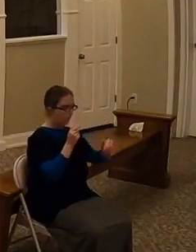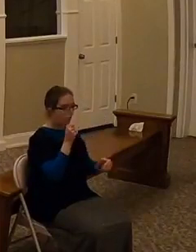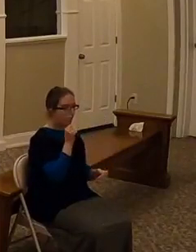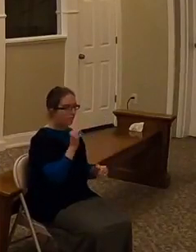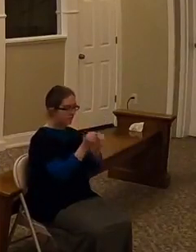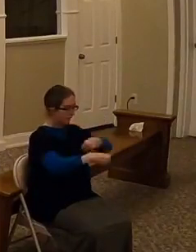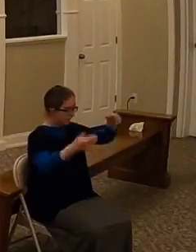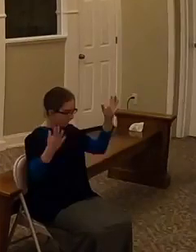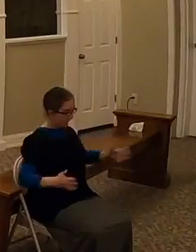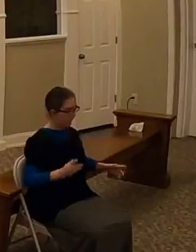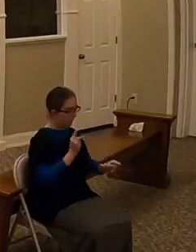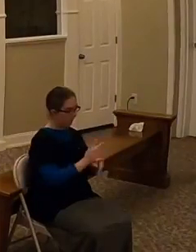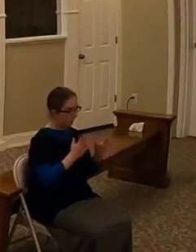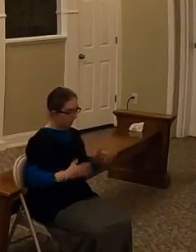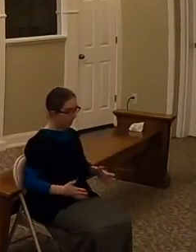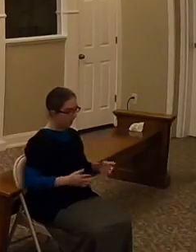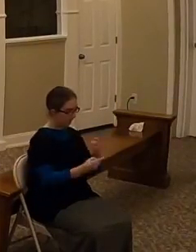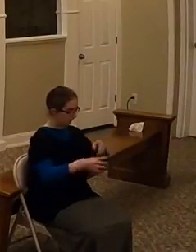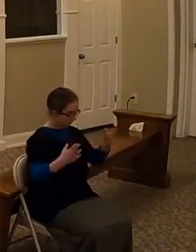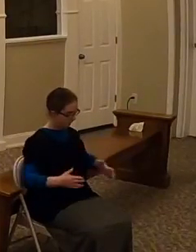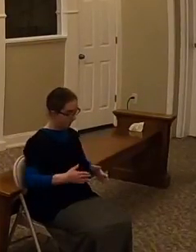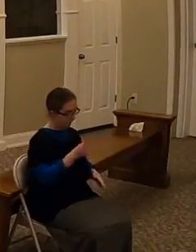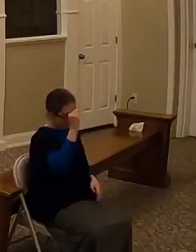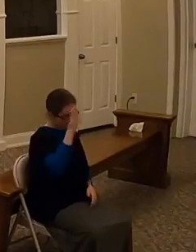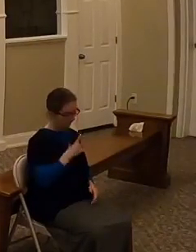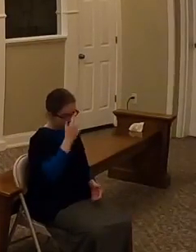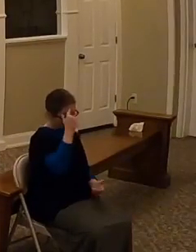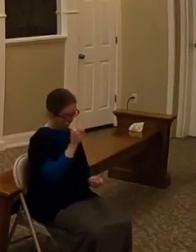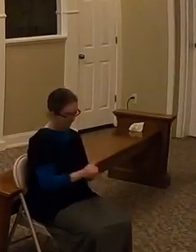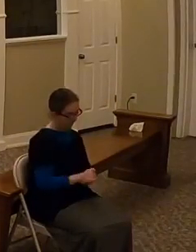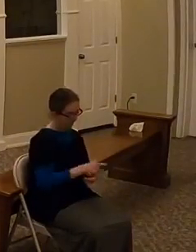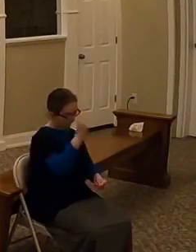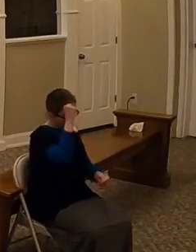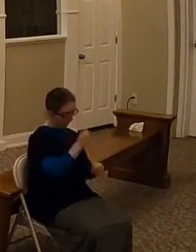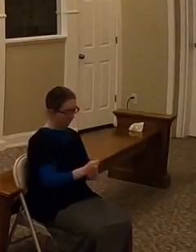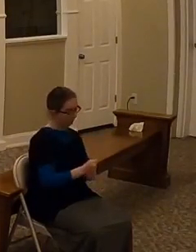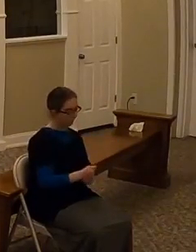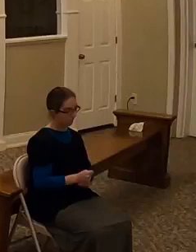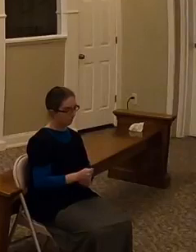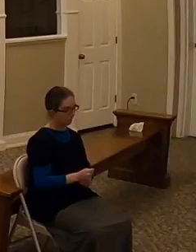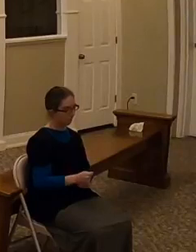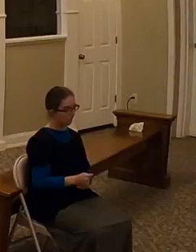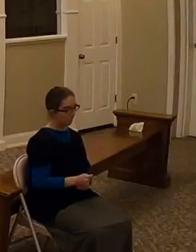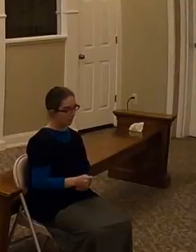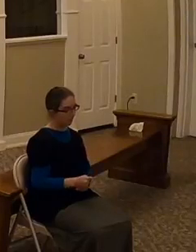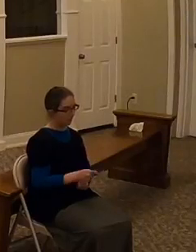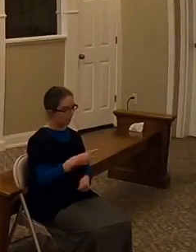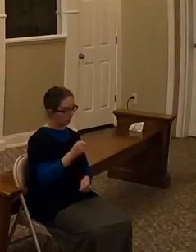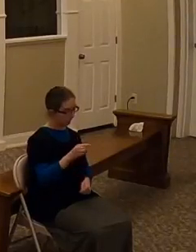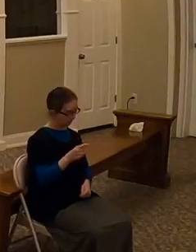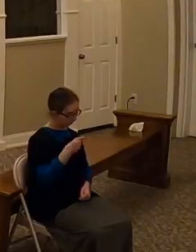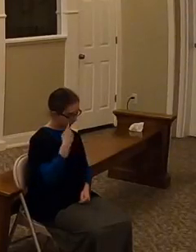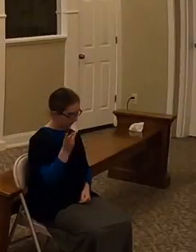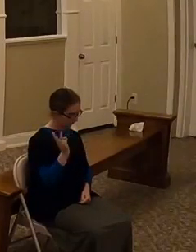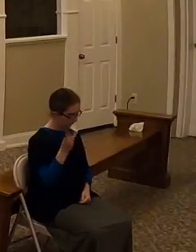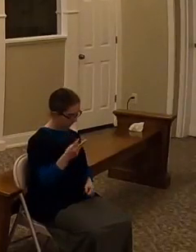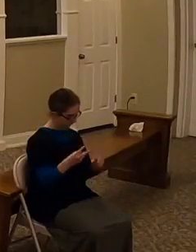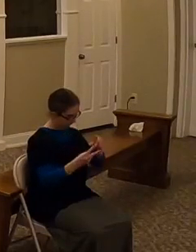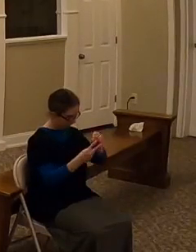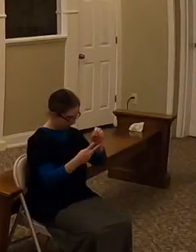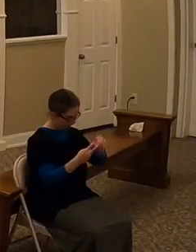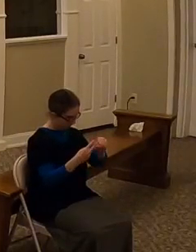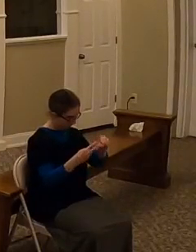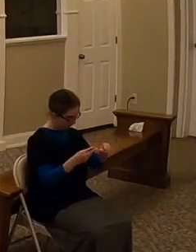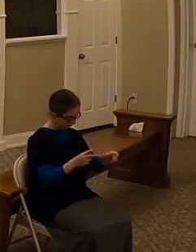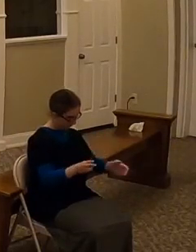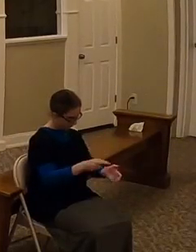the Savior, the preserver, maintainer, deliverer of all men, especially them who believe, trust, and rely on, and adhere to Him. Now, Paul says that because we chose to live godly,